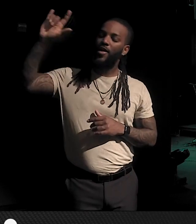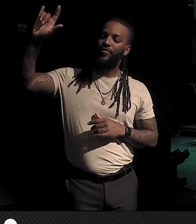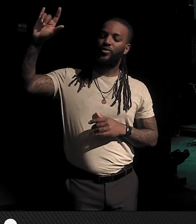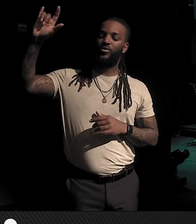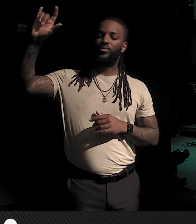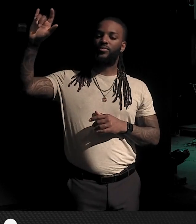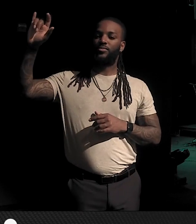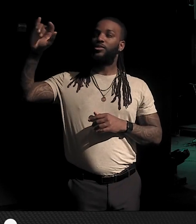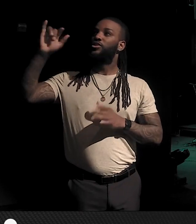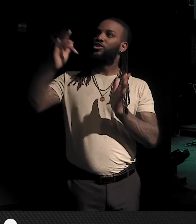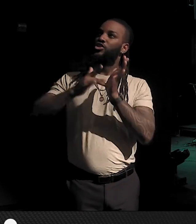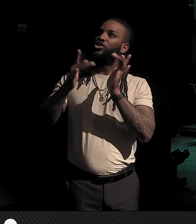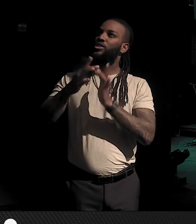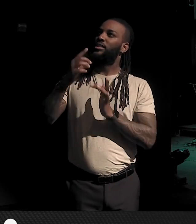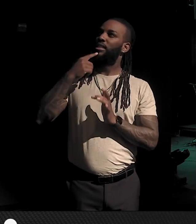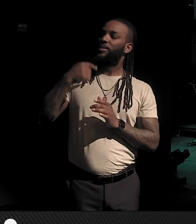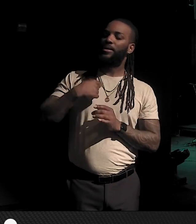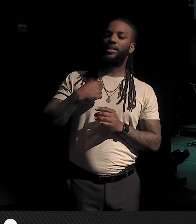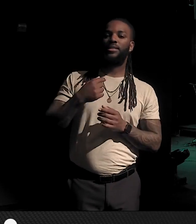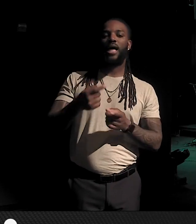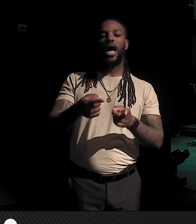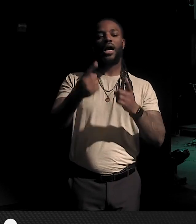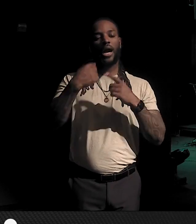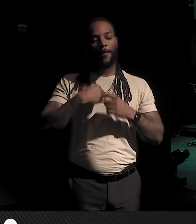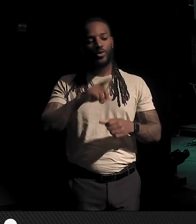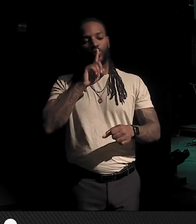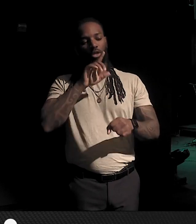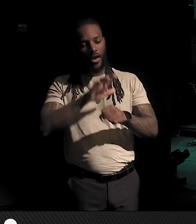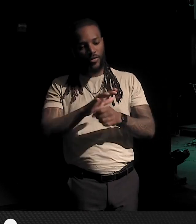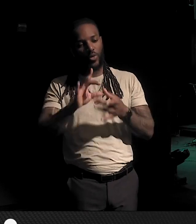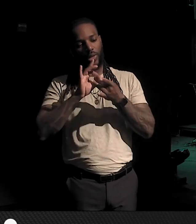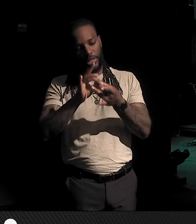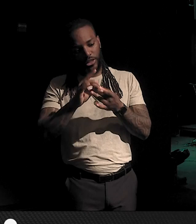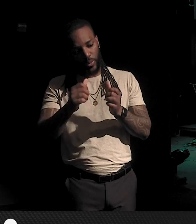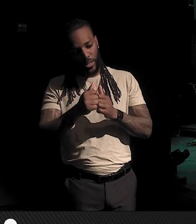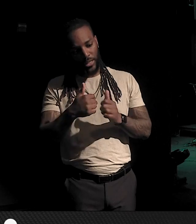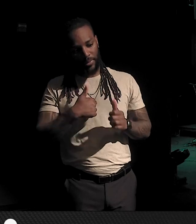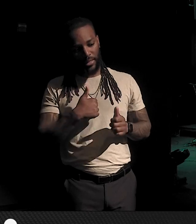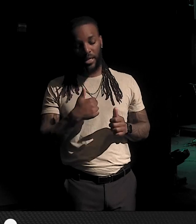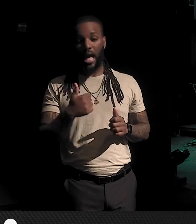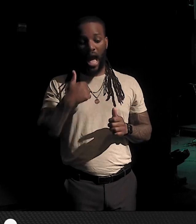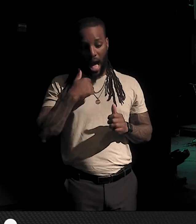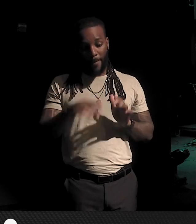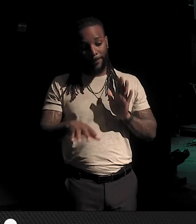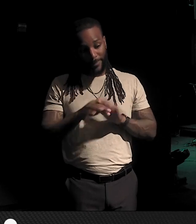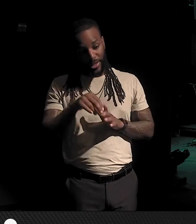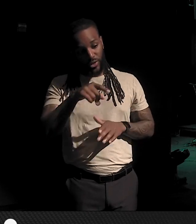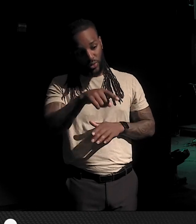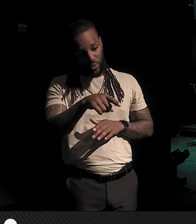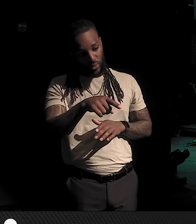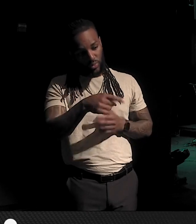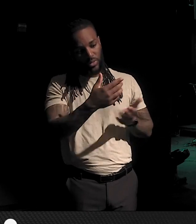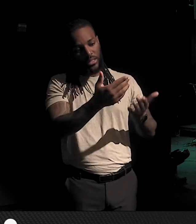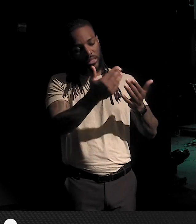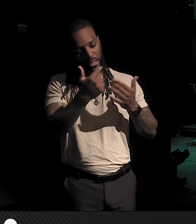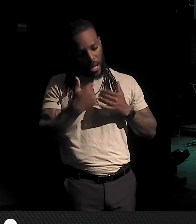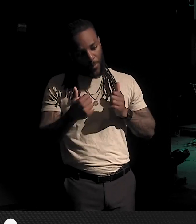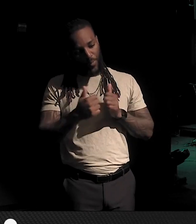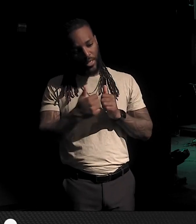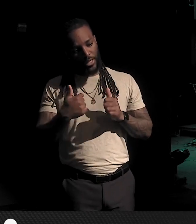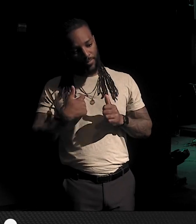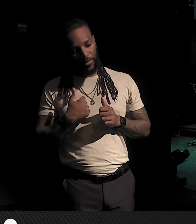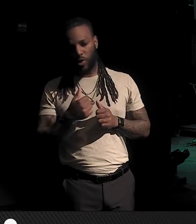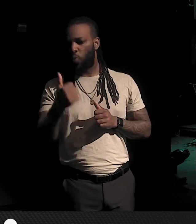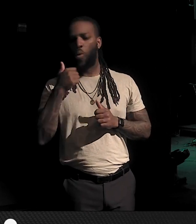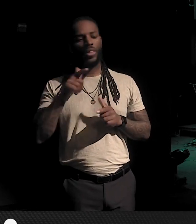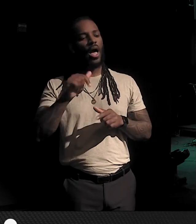saying to me, like, listen, come into a covenant relationship with me. I pick you. Get under the hoopah with me. We're not going to